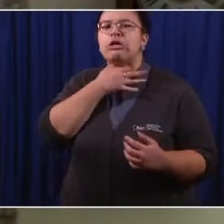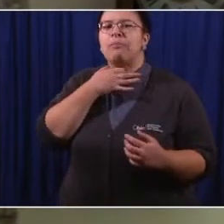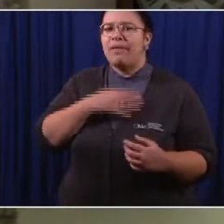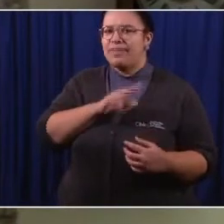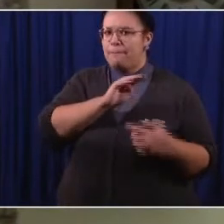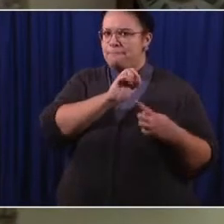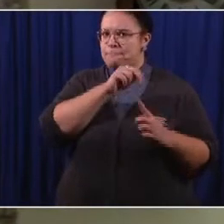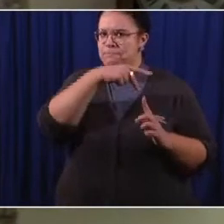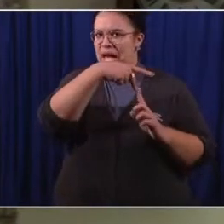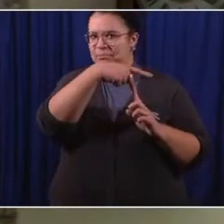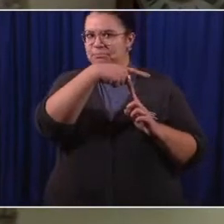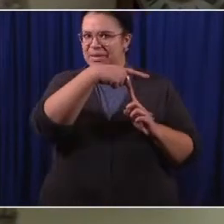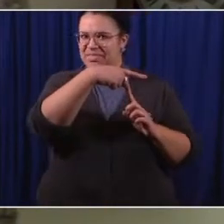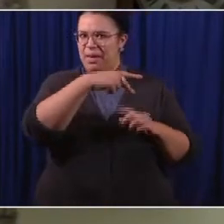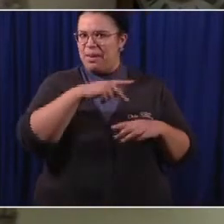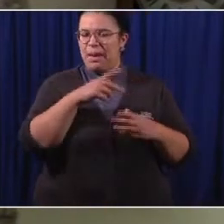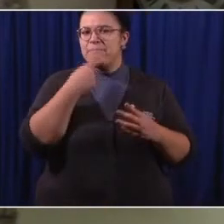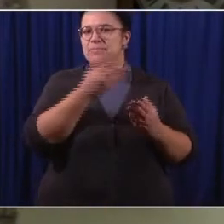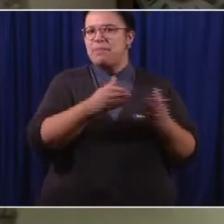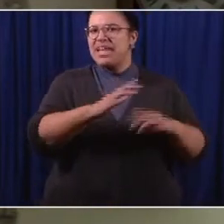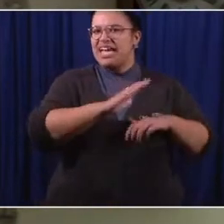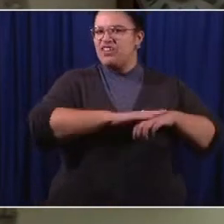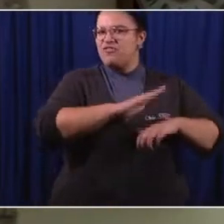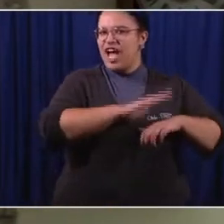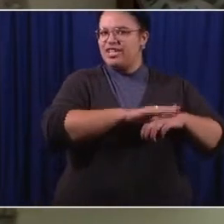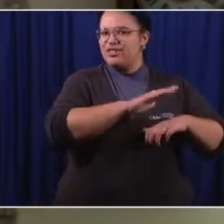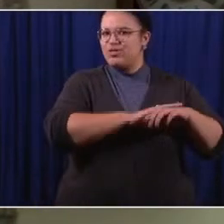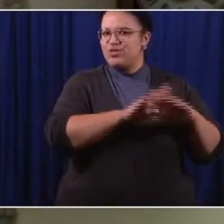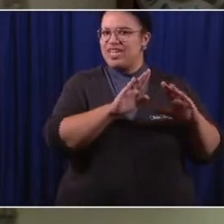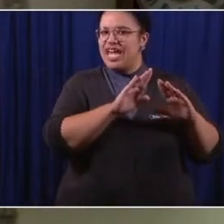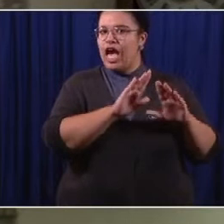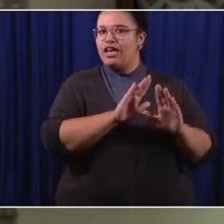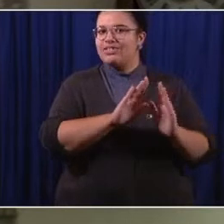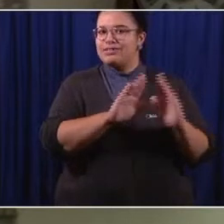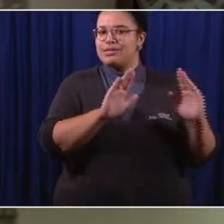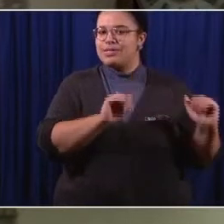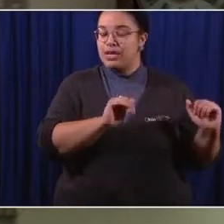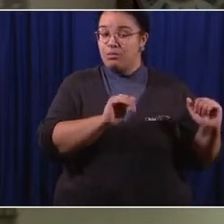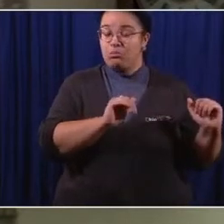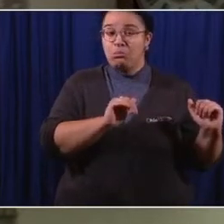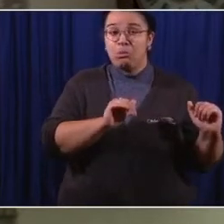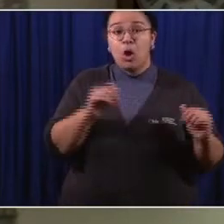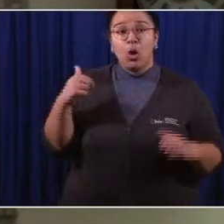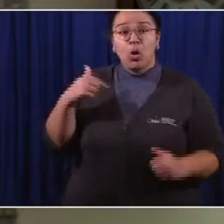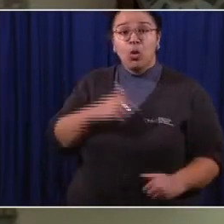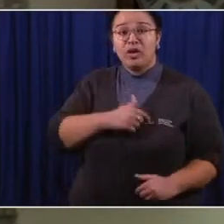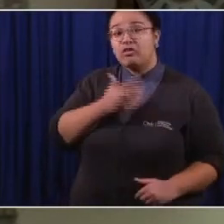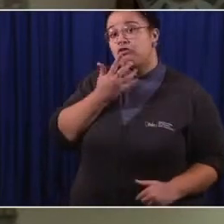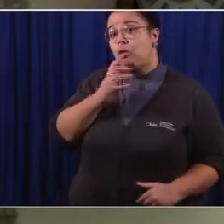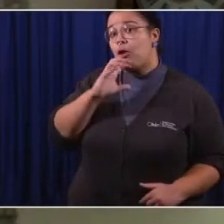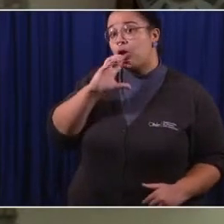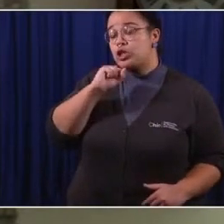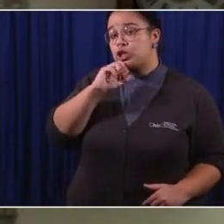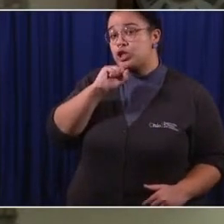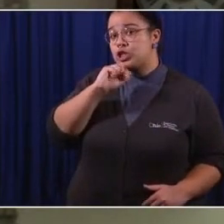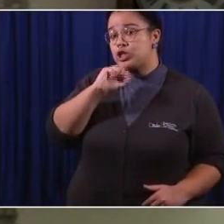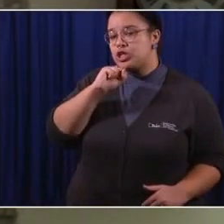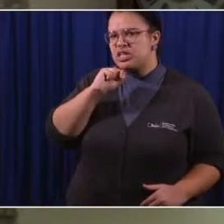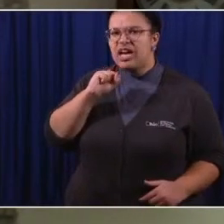remained in the orange, even though cases per 100,000 have jumped way up above 100. We're now at